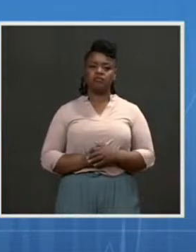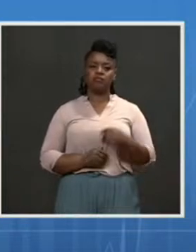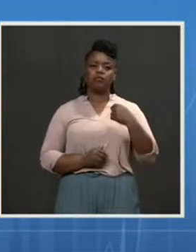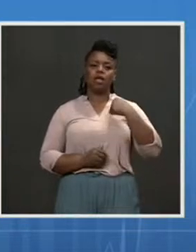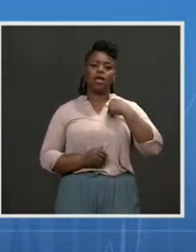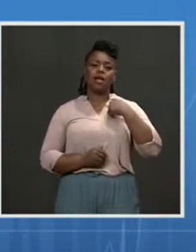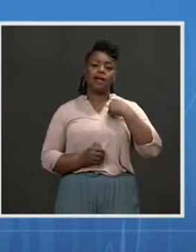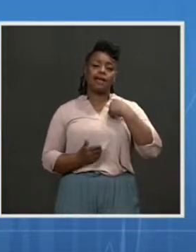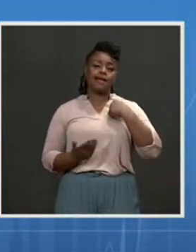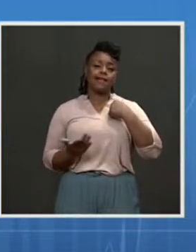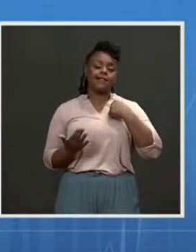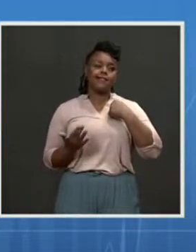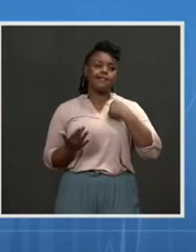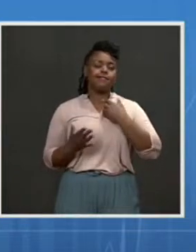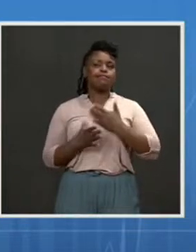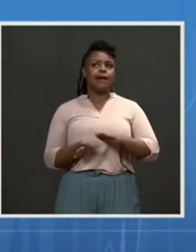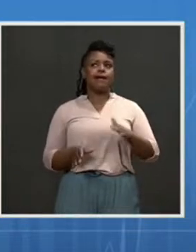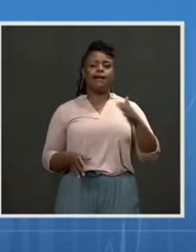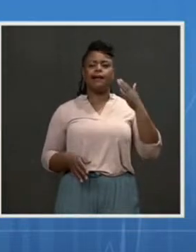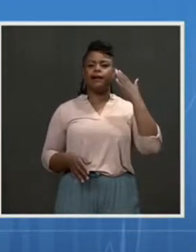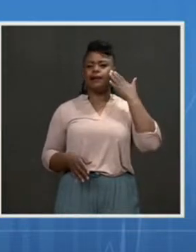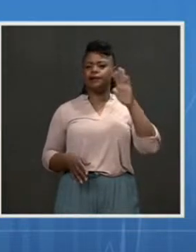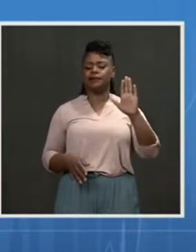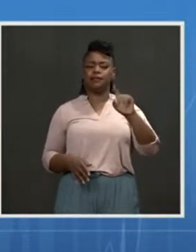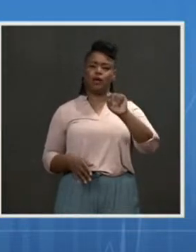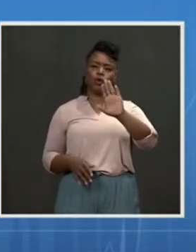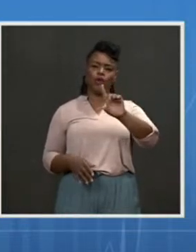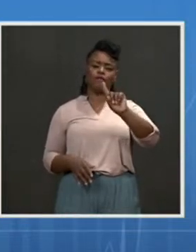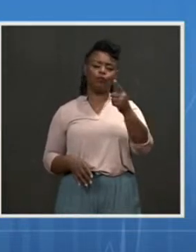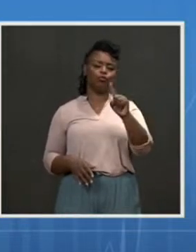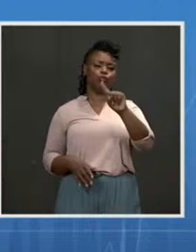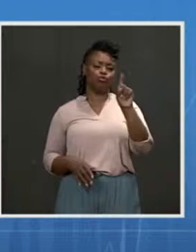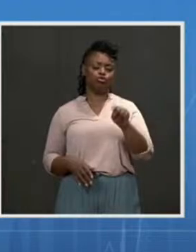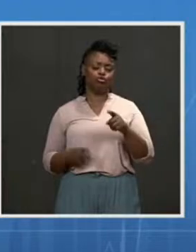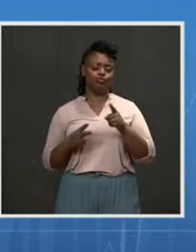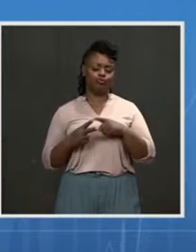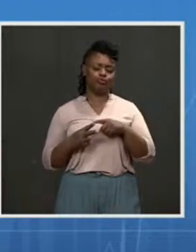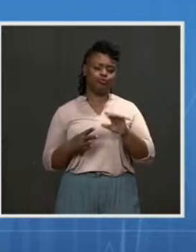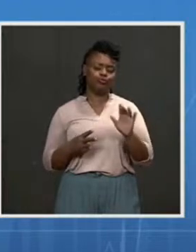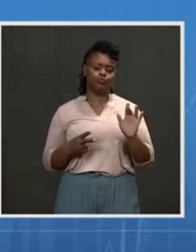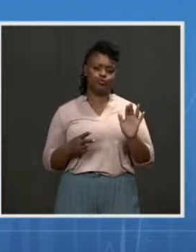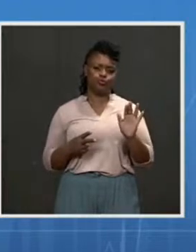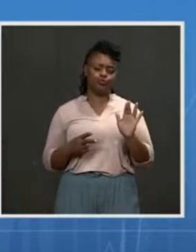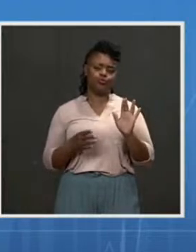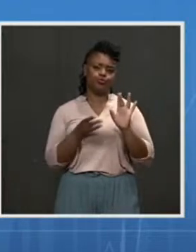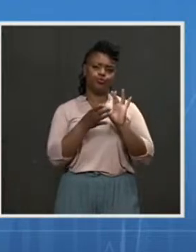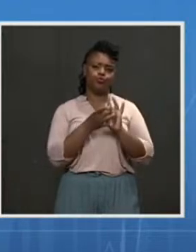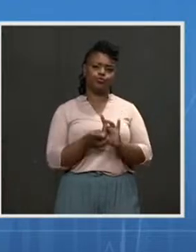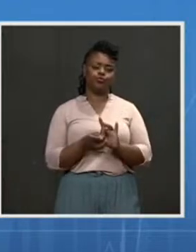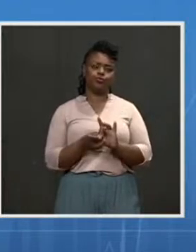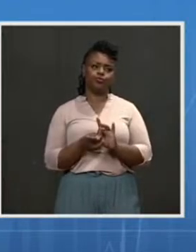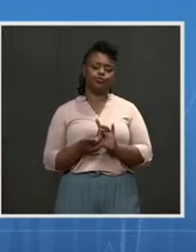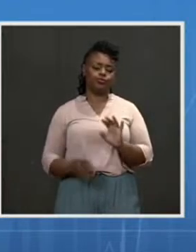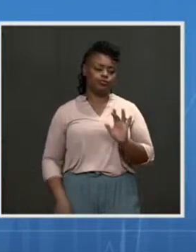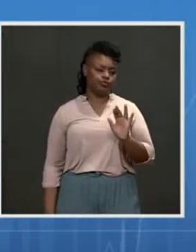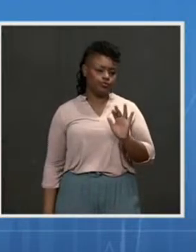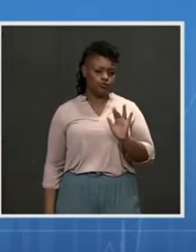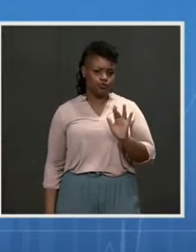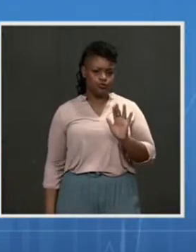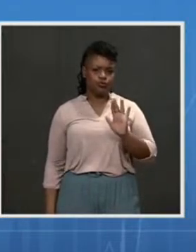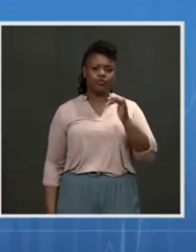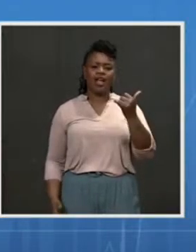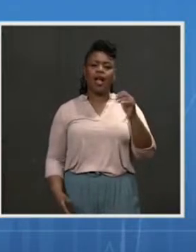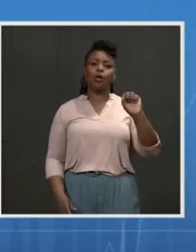the the pieces the first question was um was was with regard to um the supply of in rich